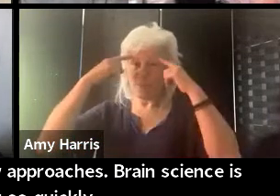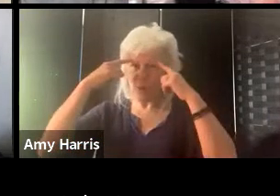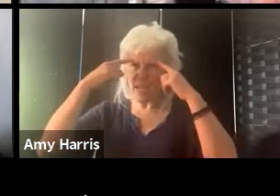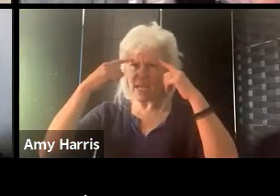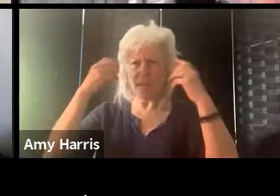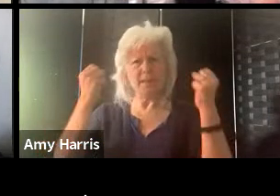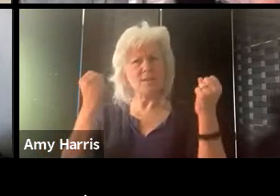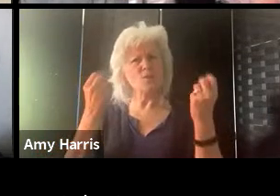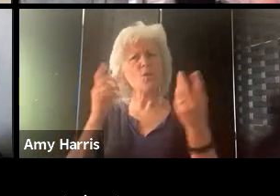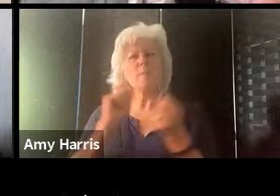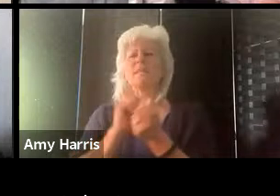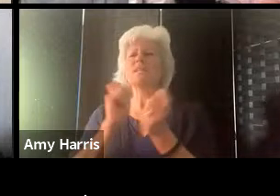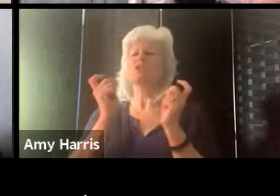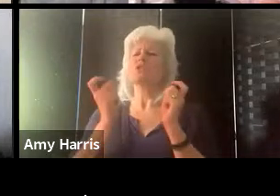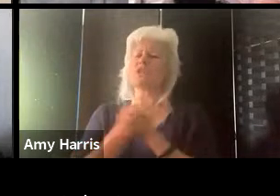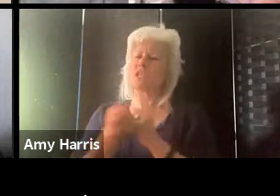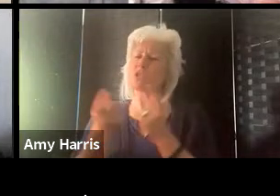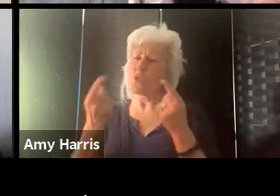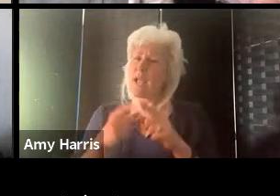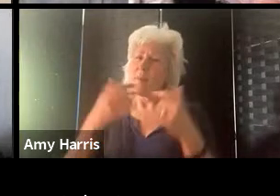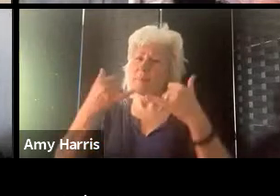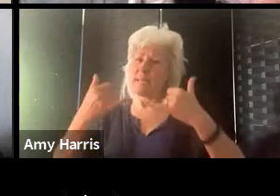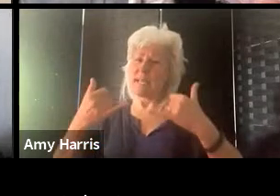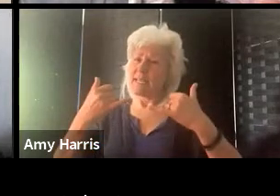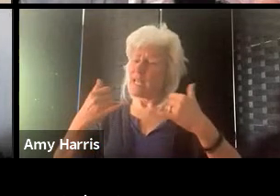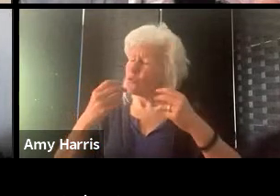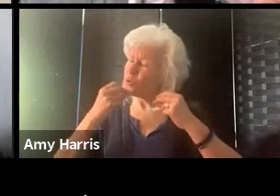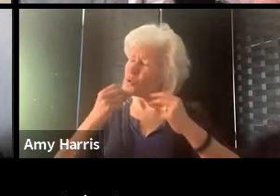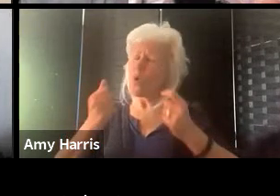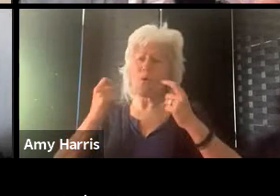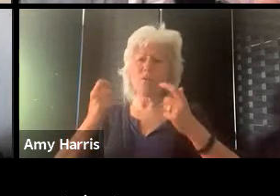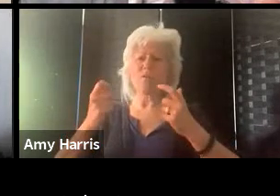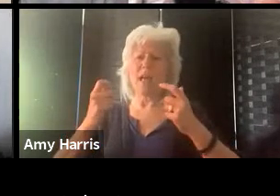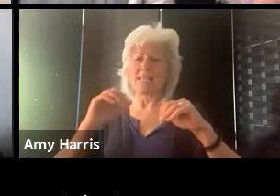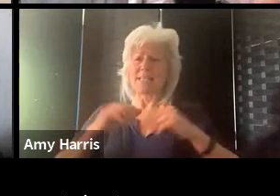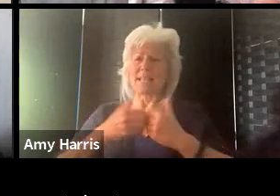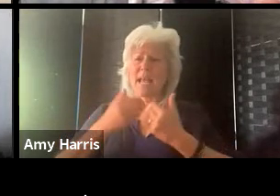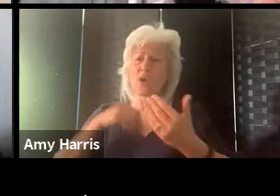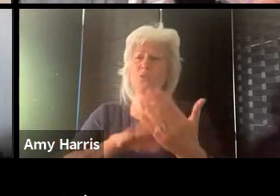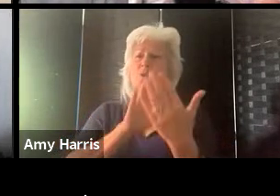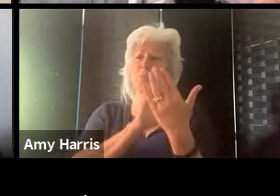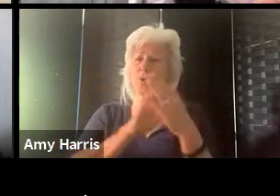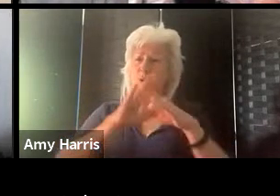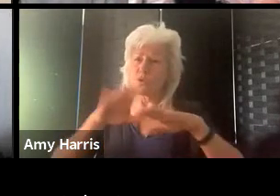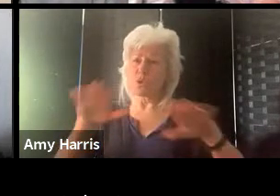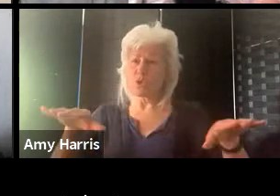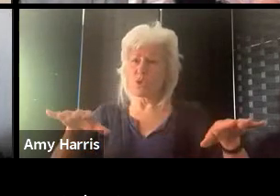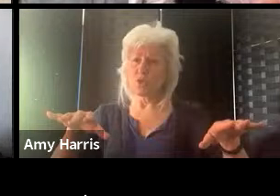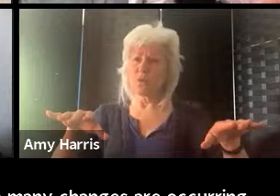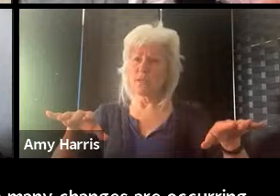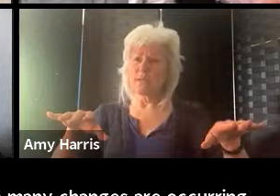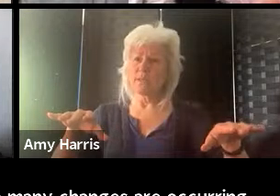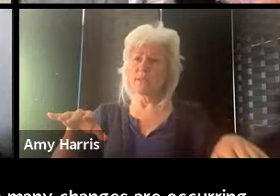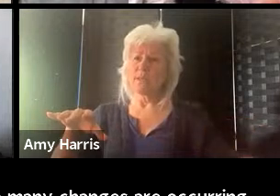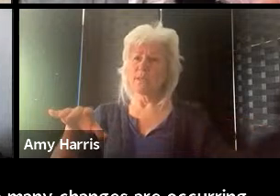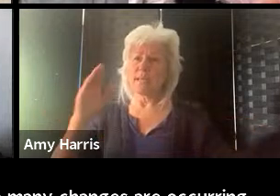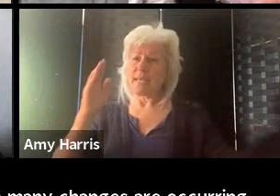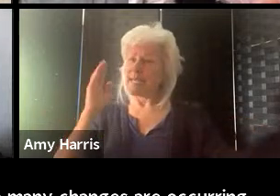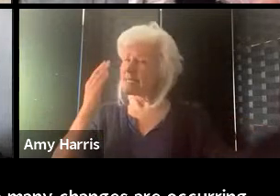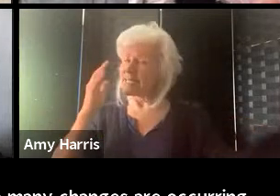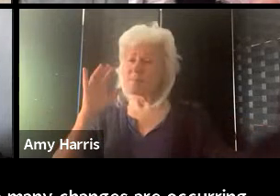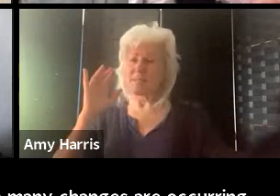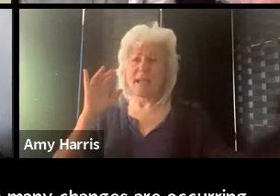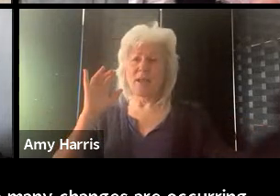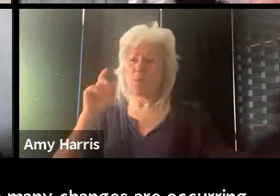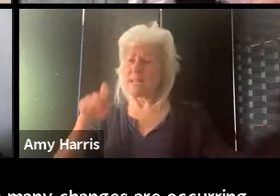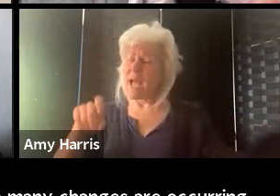many changes are occurring right now so rapidly in how to approach children that it seems to me we need to